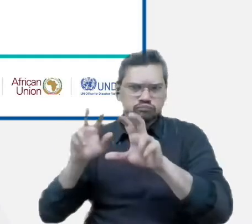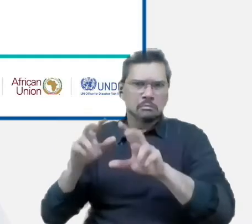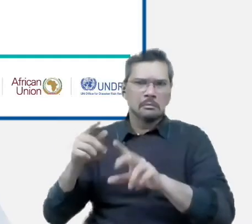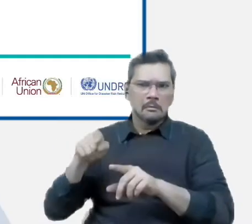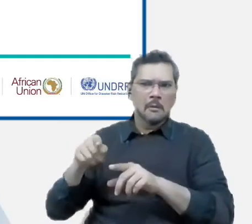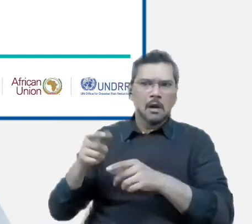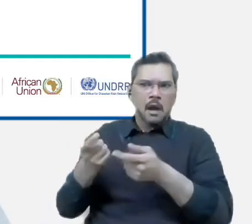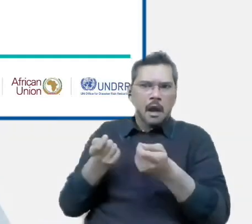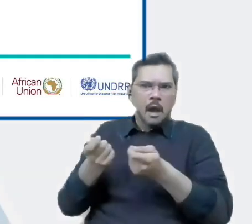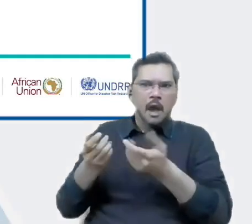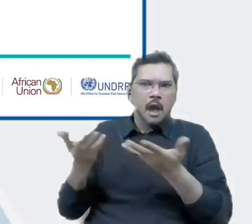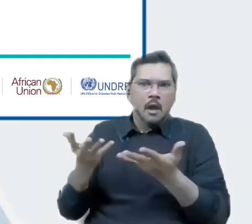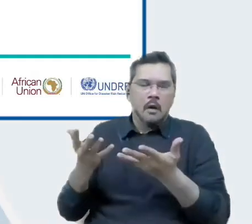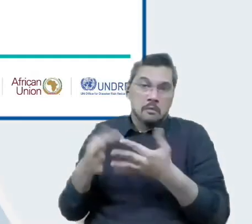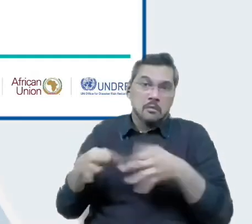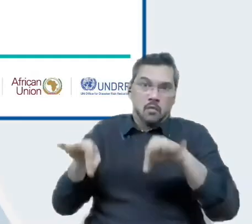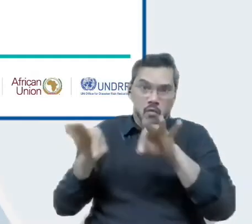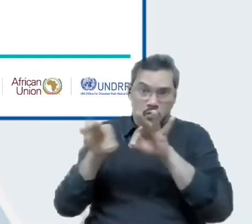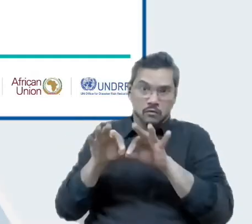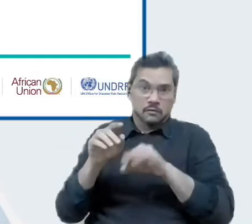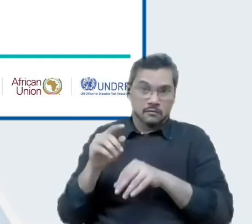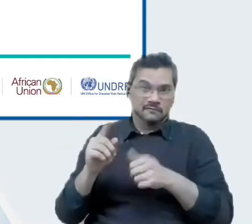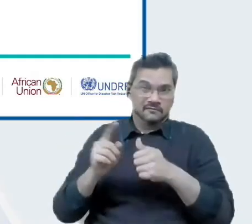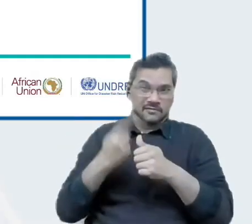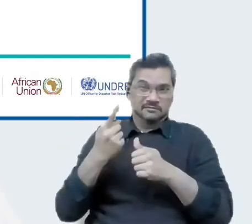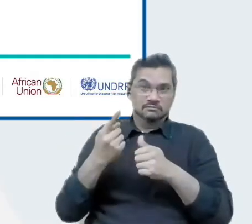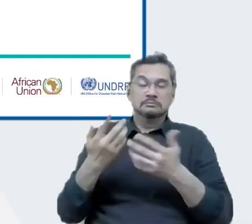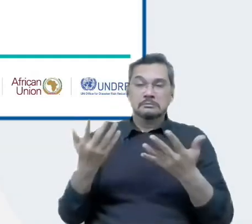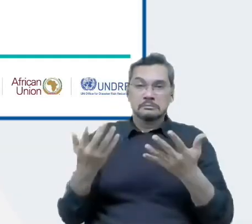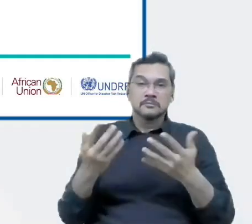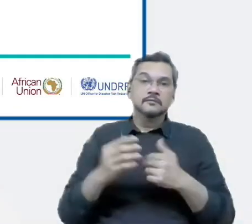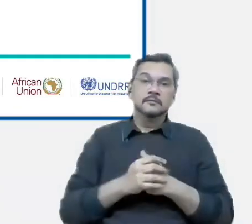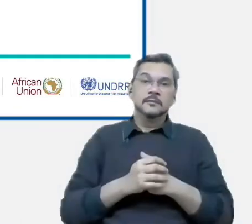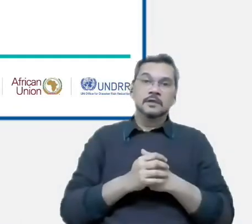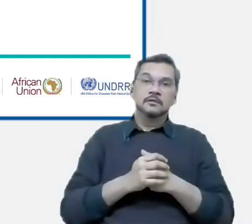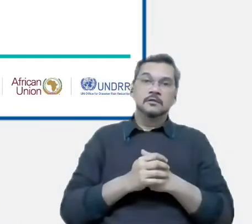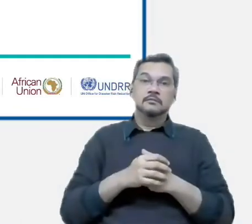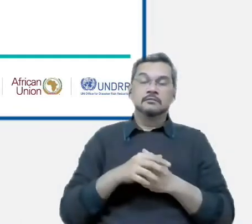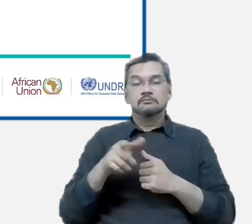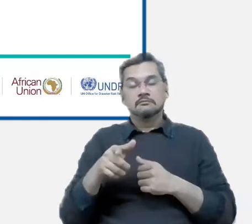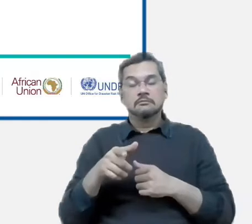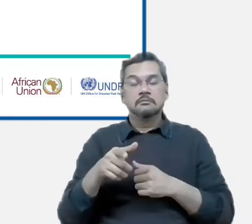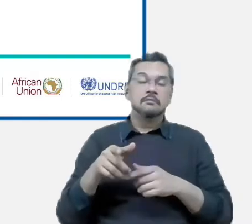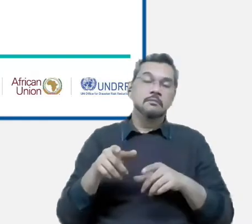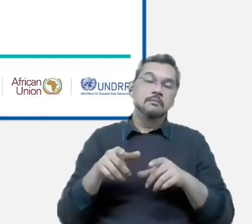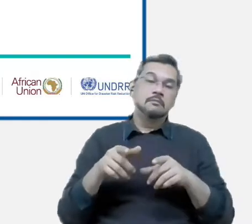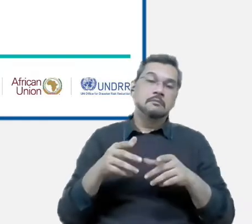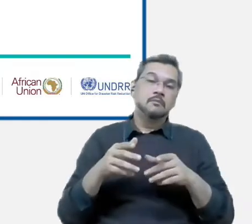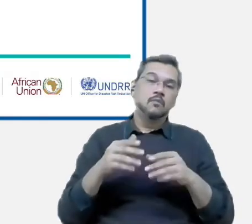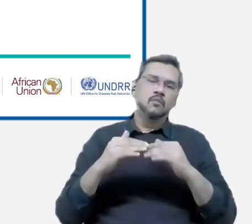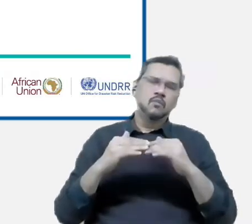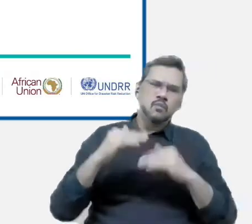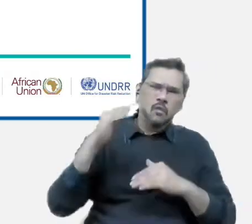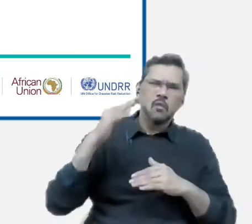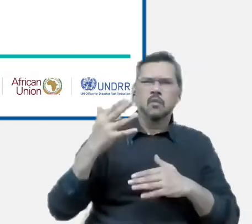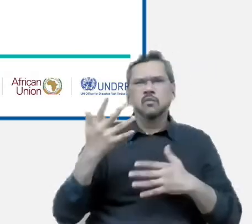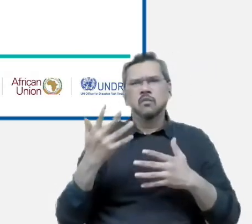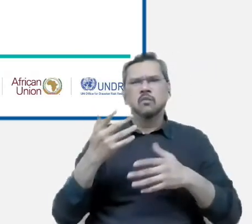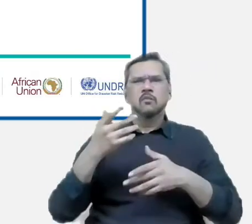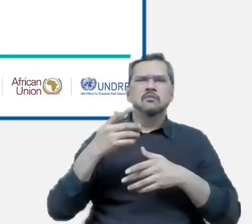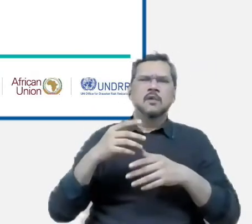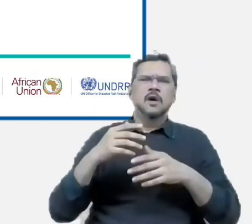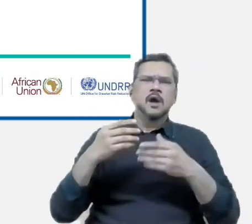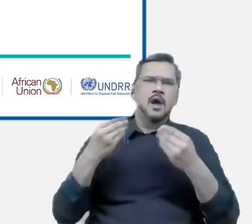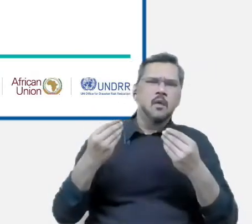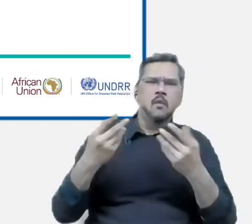again, very much a work of, for example, for IGAD, providing an outlook, climate outlook every season, at least 3 times